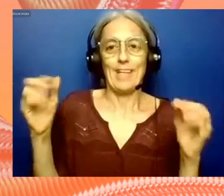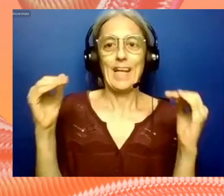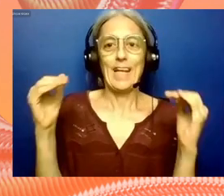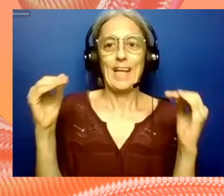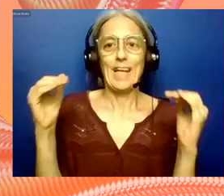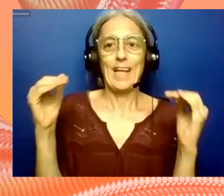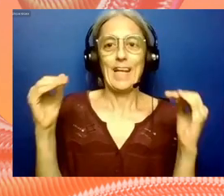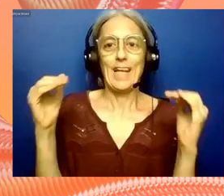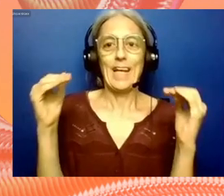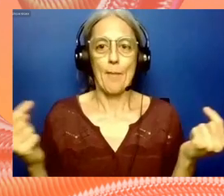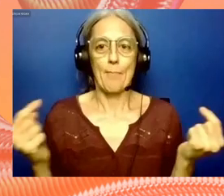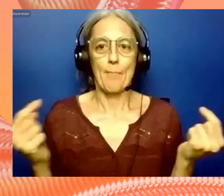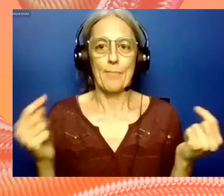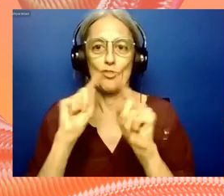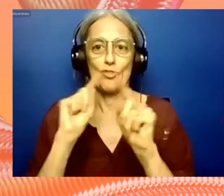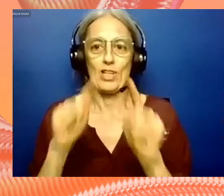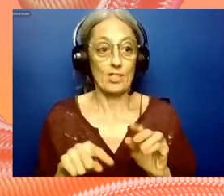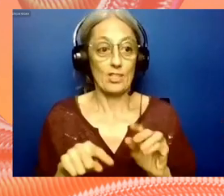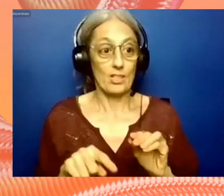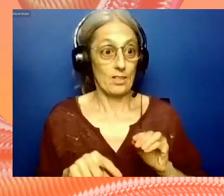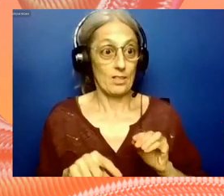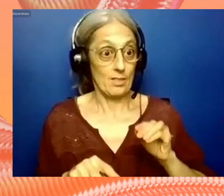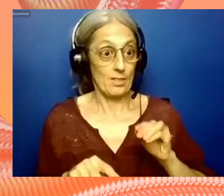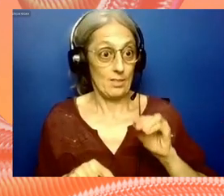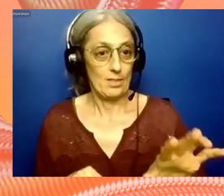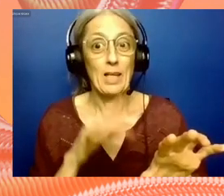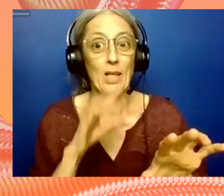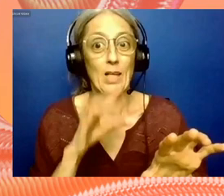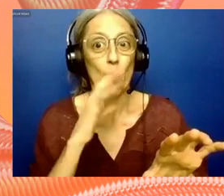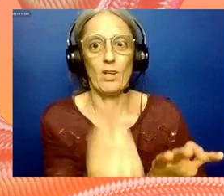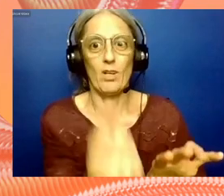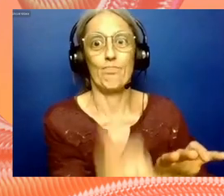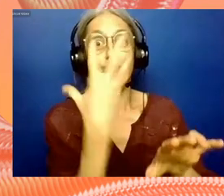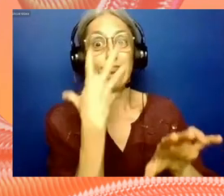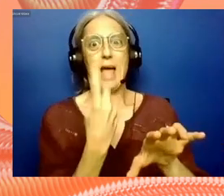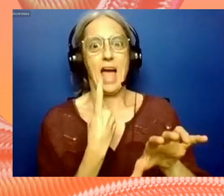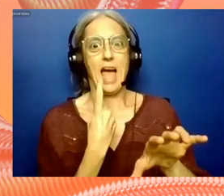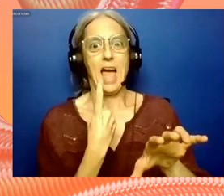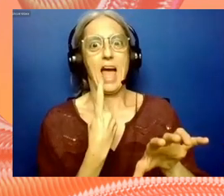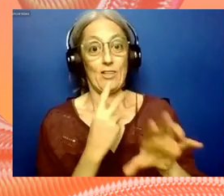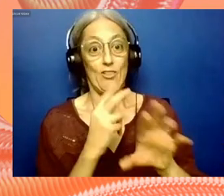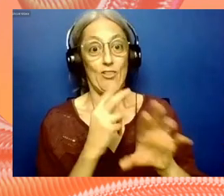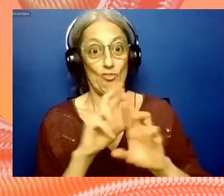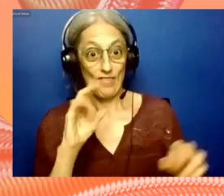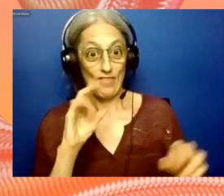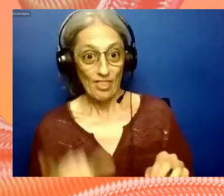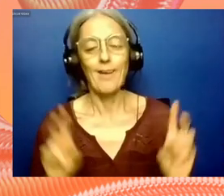Okay. But that's your, that's a responsible witch 101.